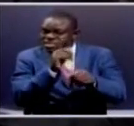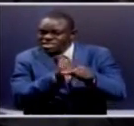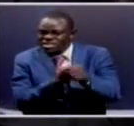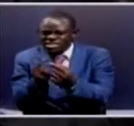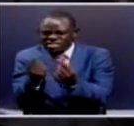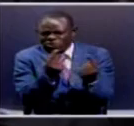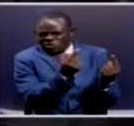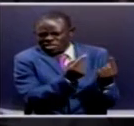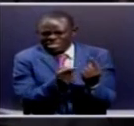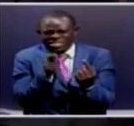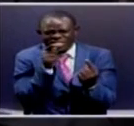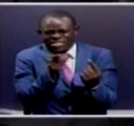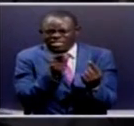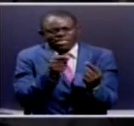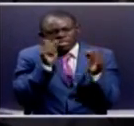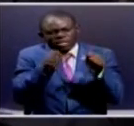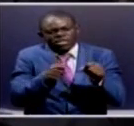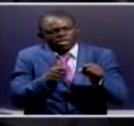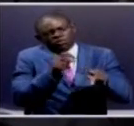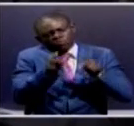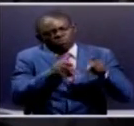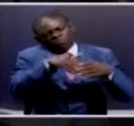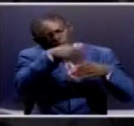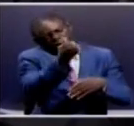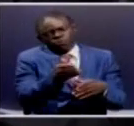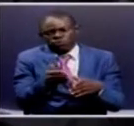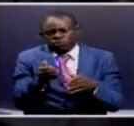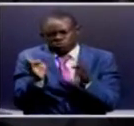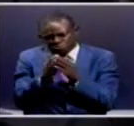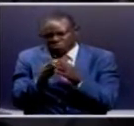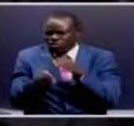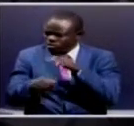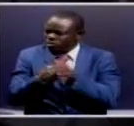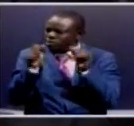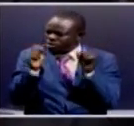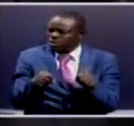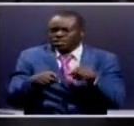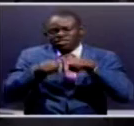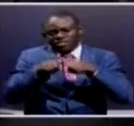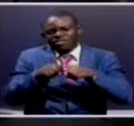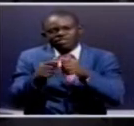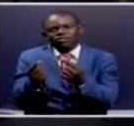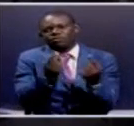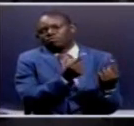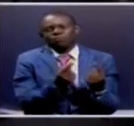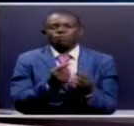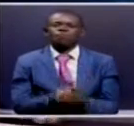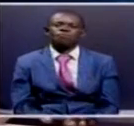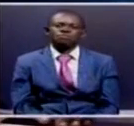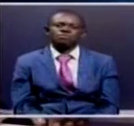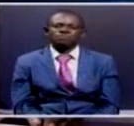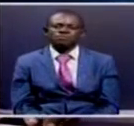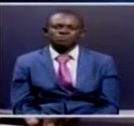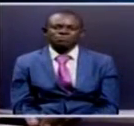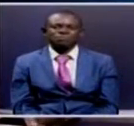If, it's a qualified statement, if circumstances so demand. There's also a bigger issue, I don't